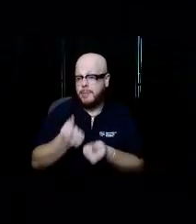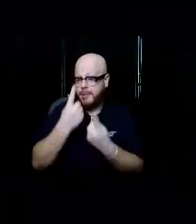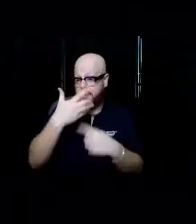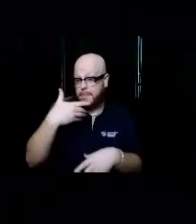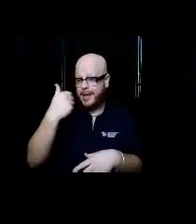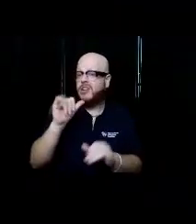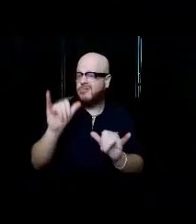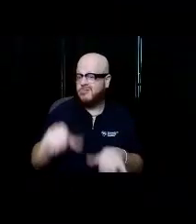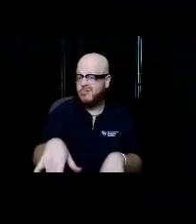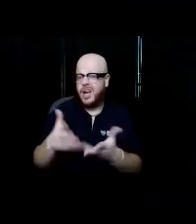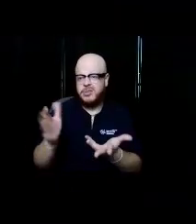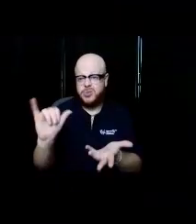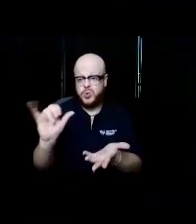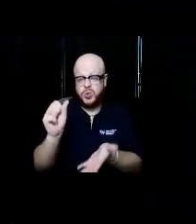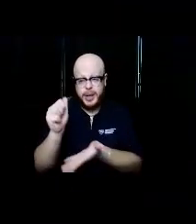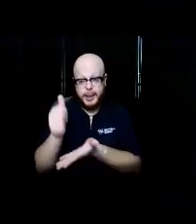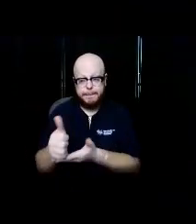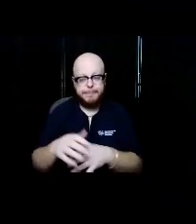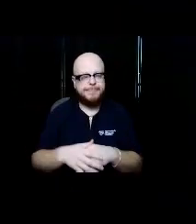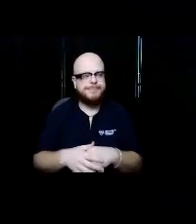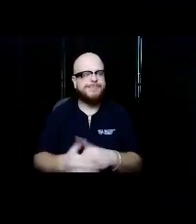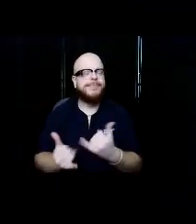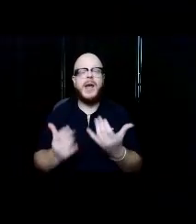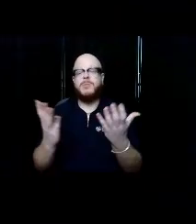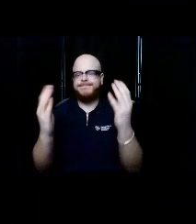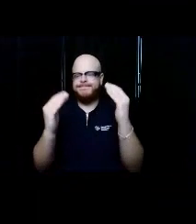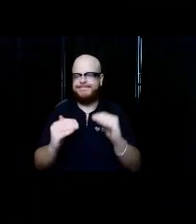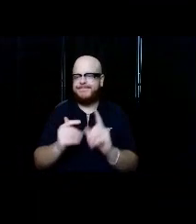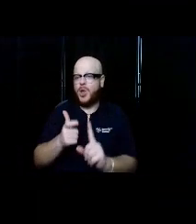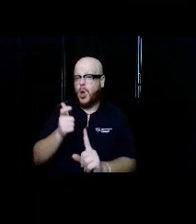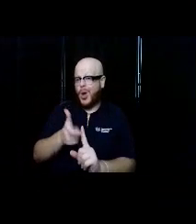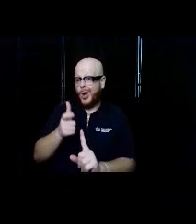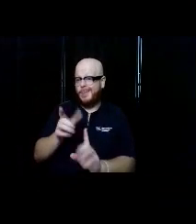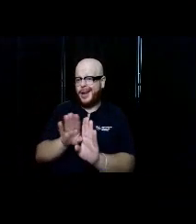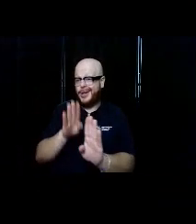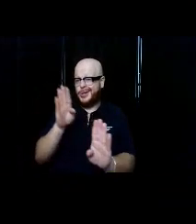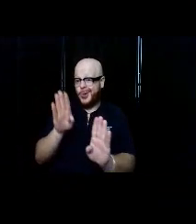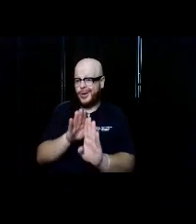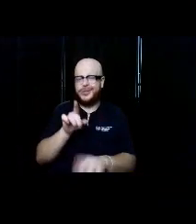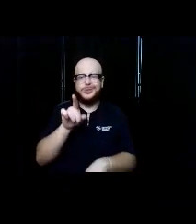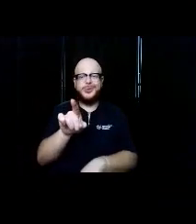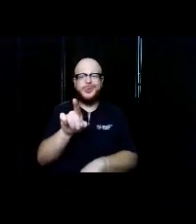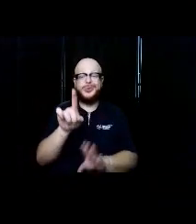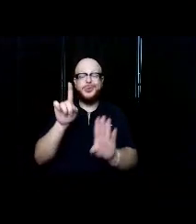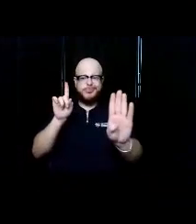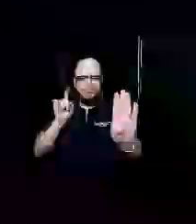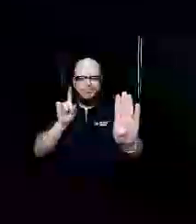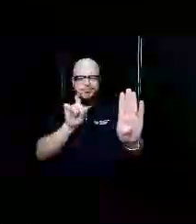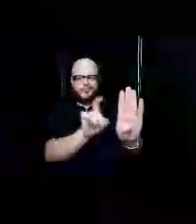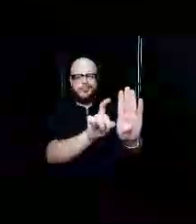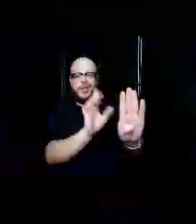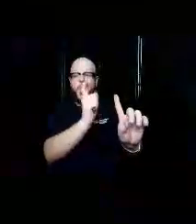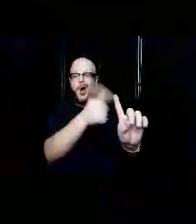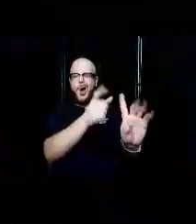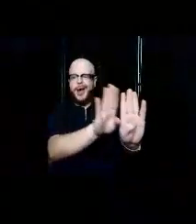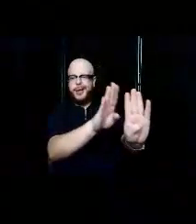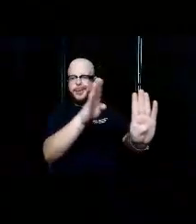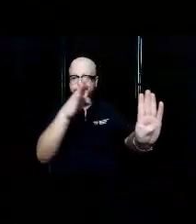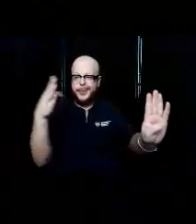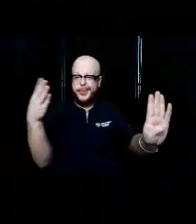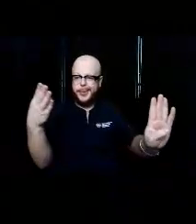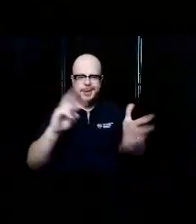doors. So automatic doors automatically open upon a person's approach, making entry easier. Automatic doors can be